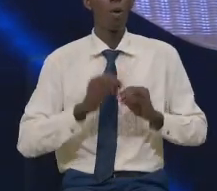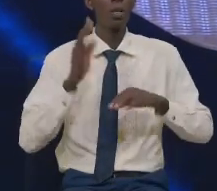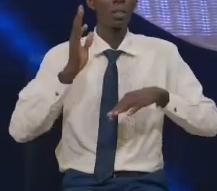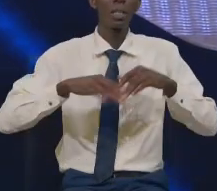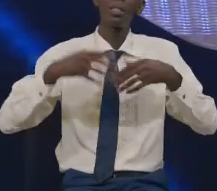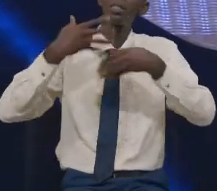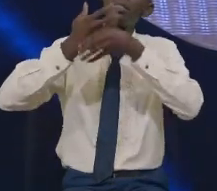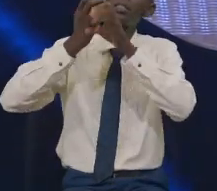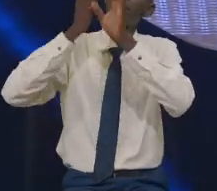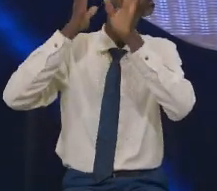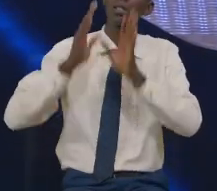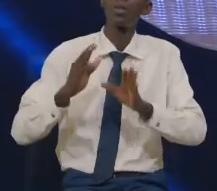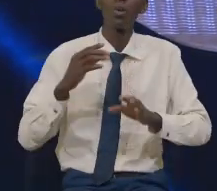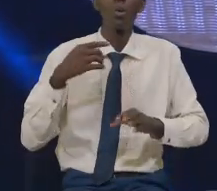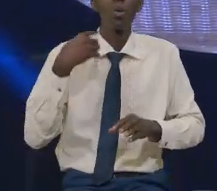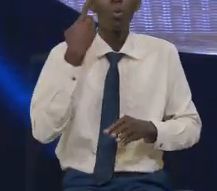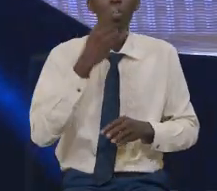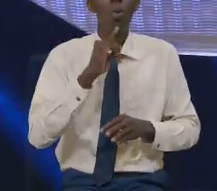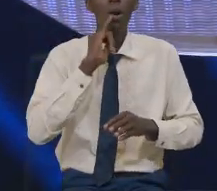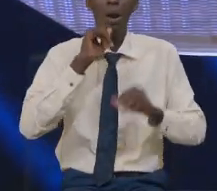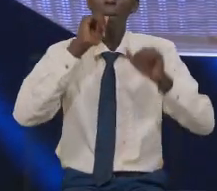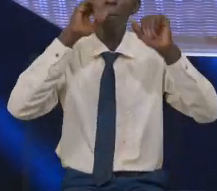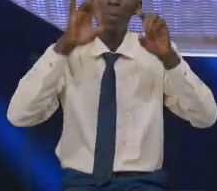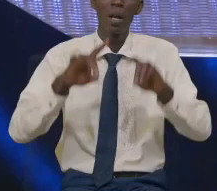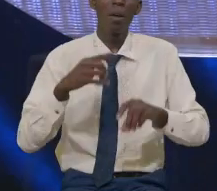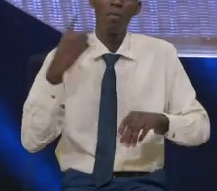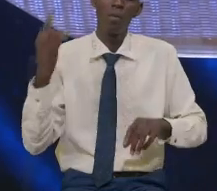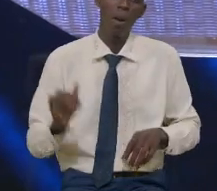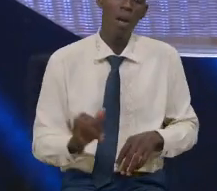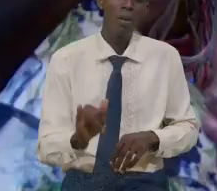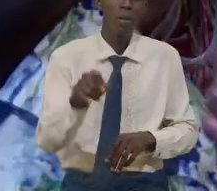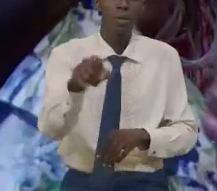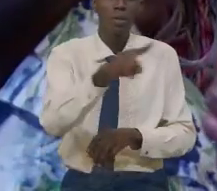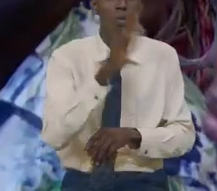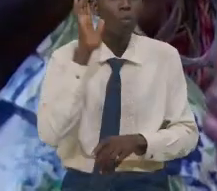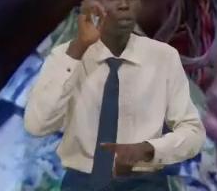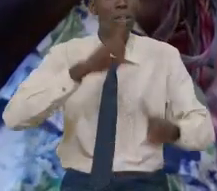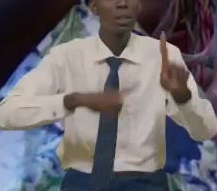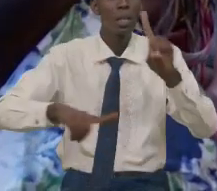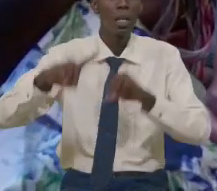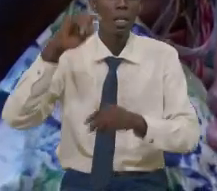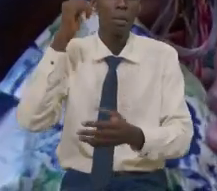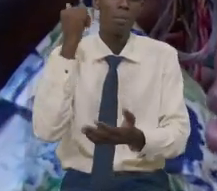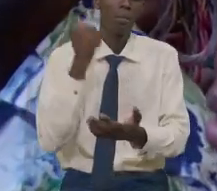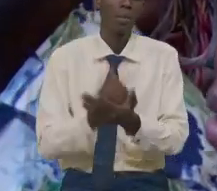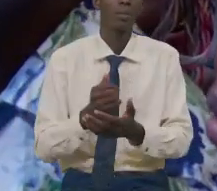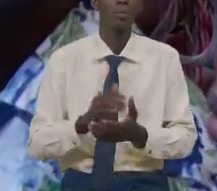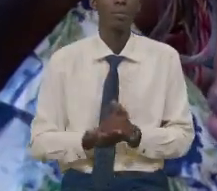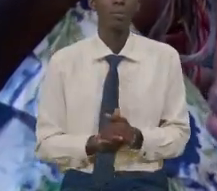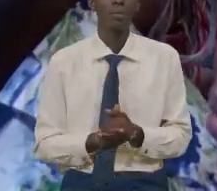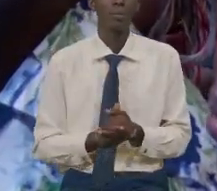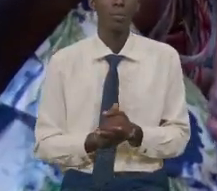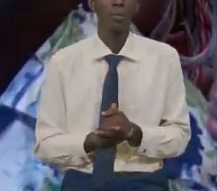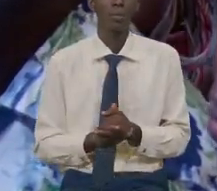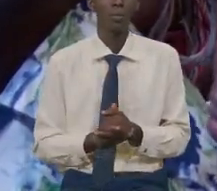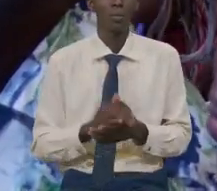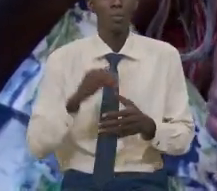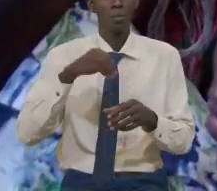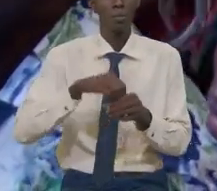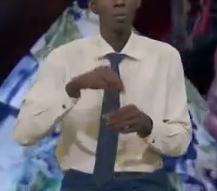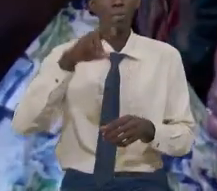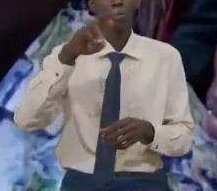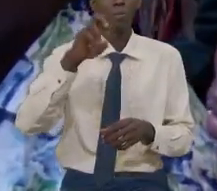creator, who is blessed forever. And somebody will say amen. We're looking at the Revelation